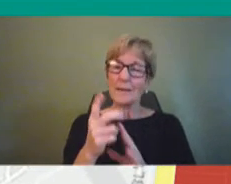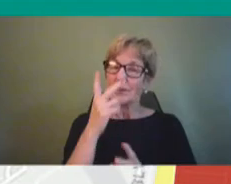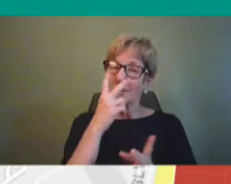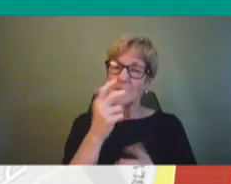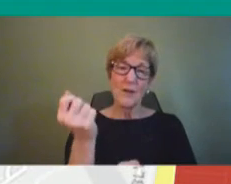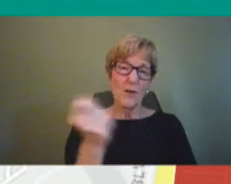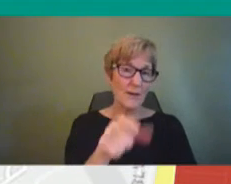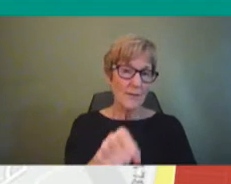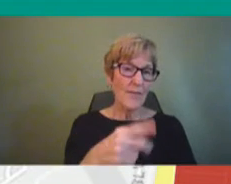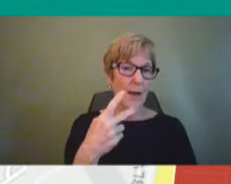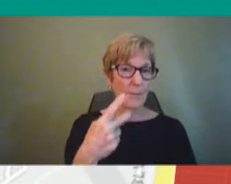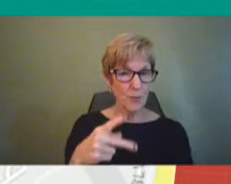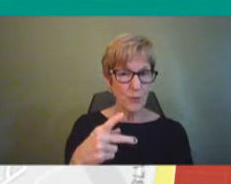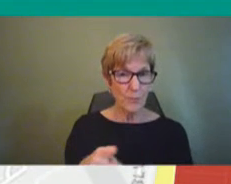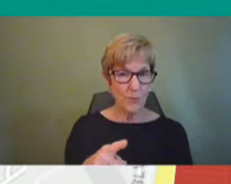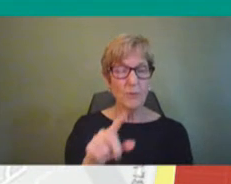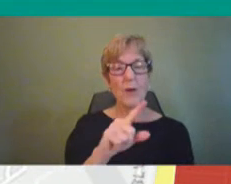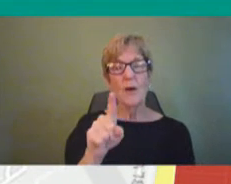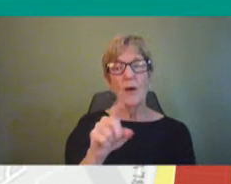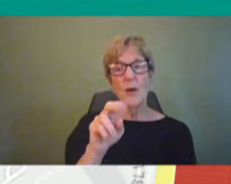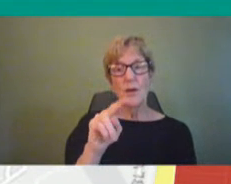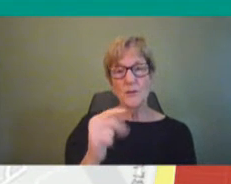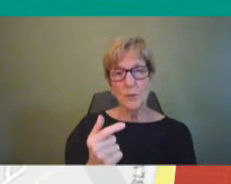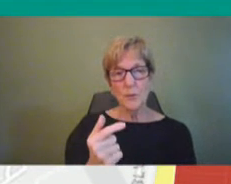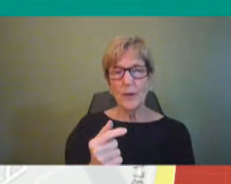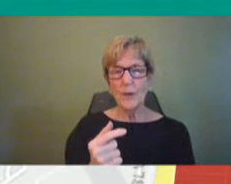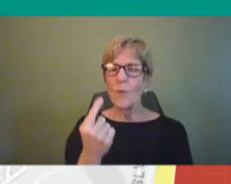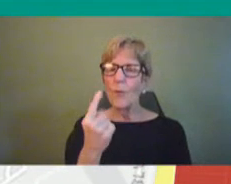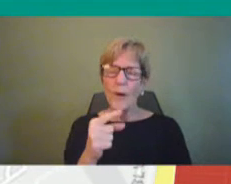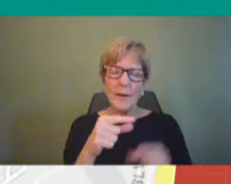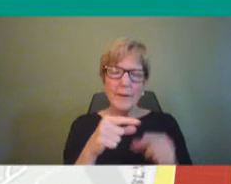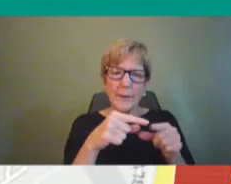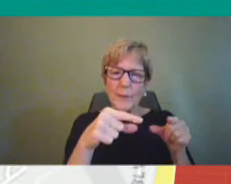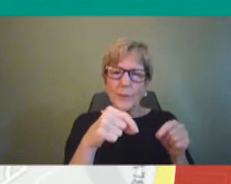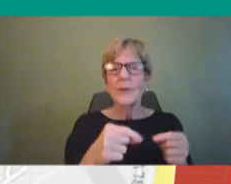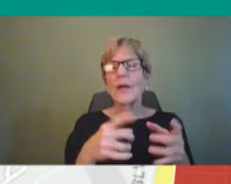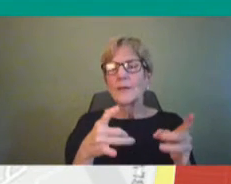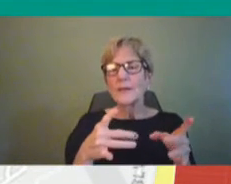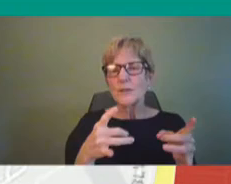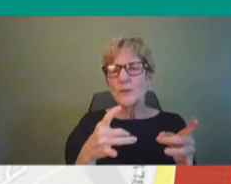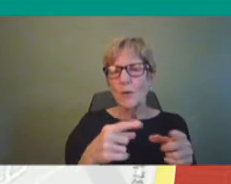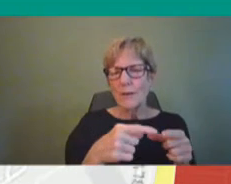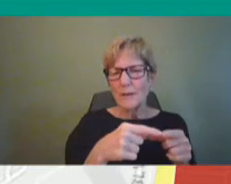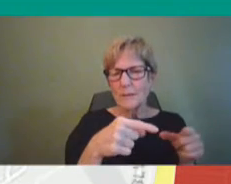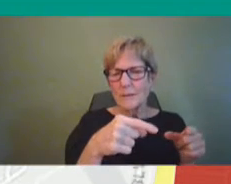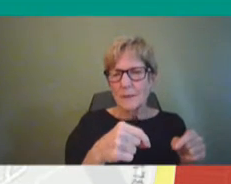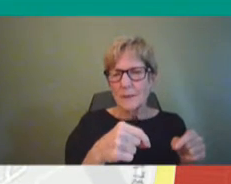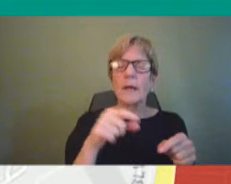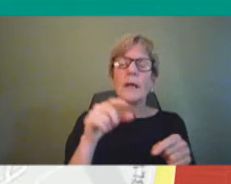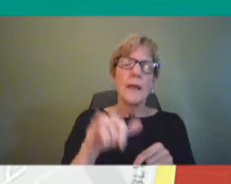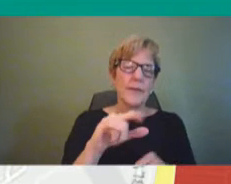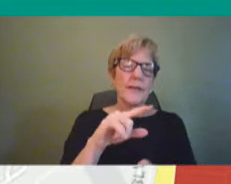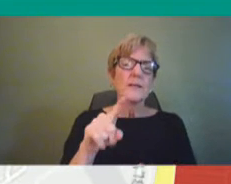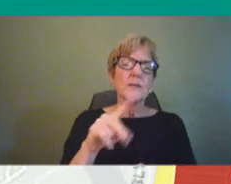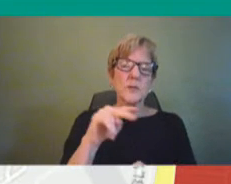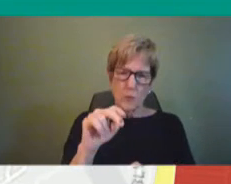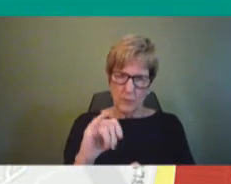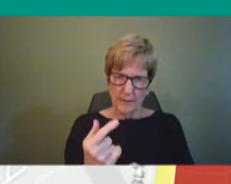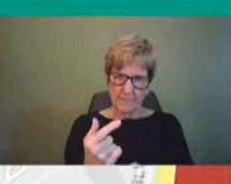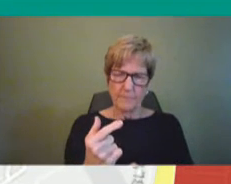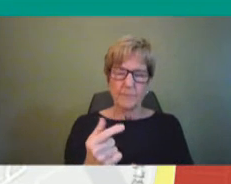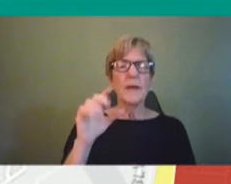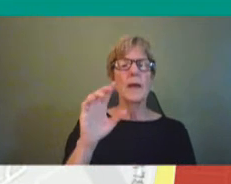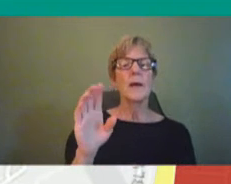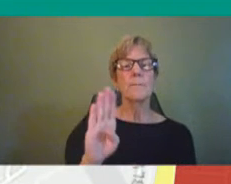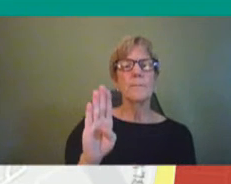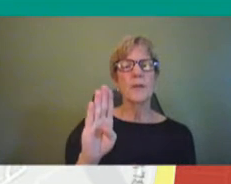purple we'll get that zoning you see the one little outlier being the Starbucks parcel so this zoning again will take it to B1 ped and then